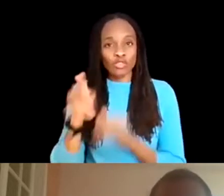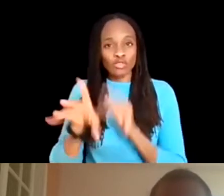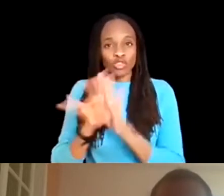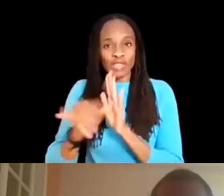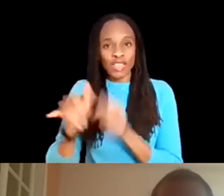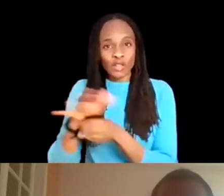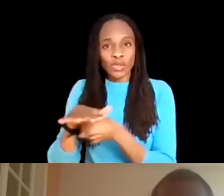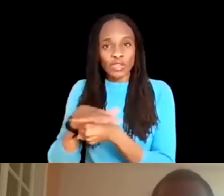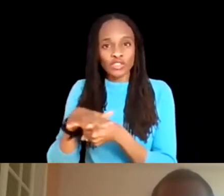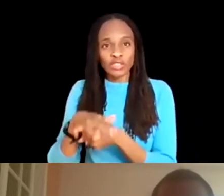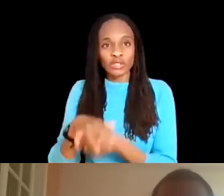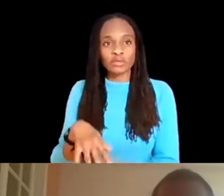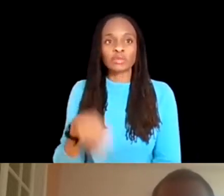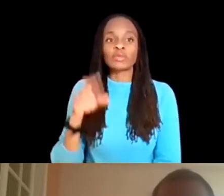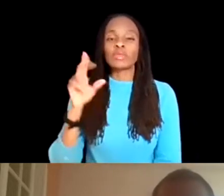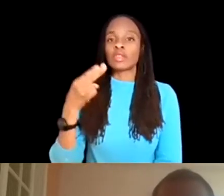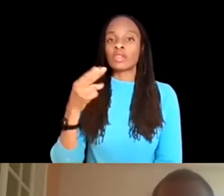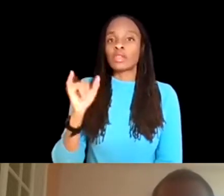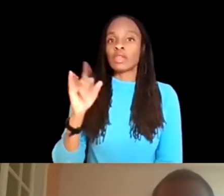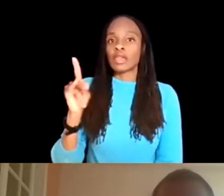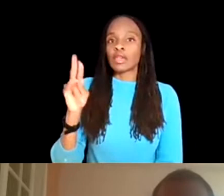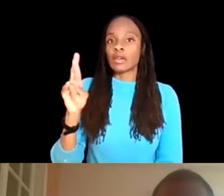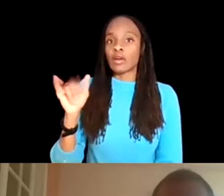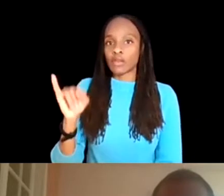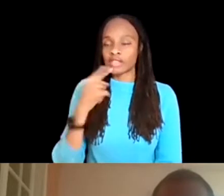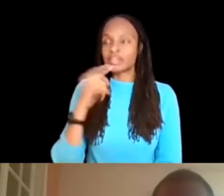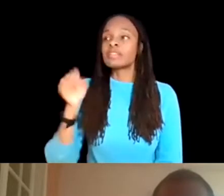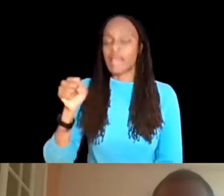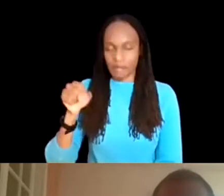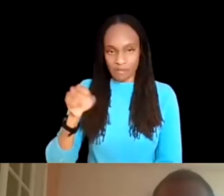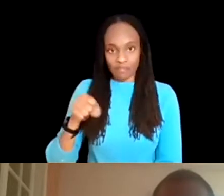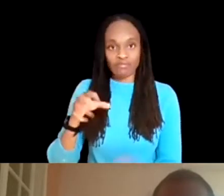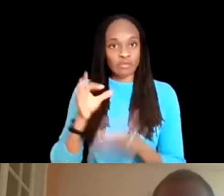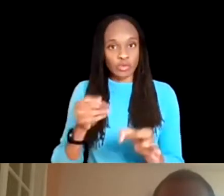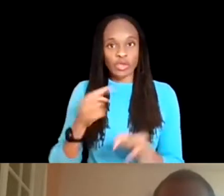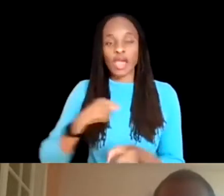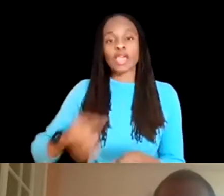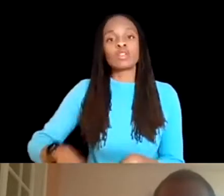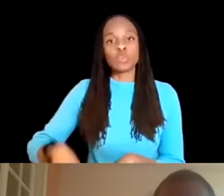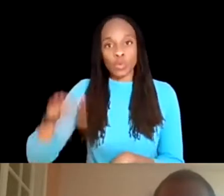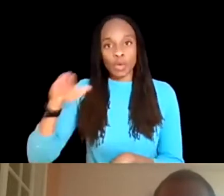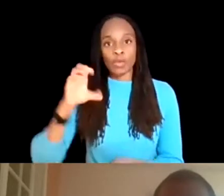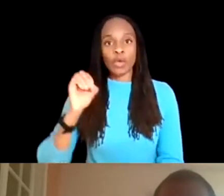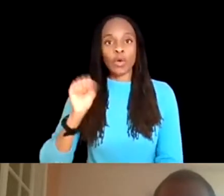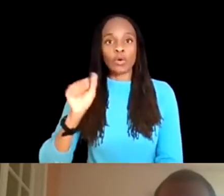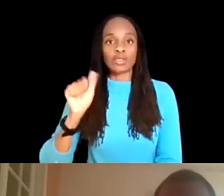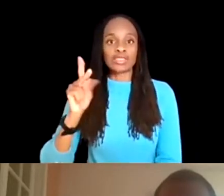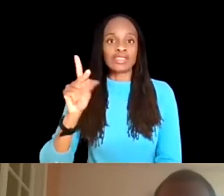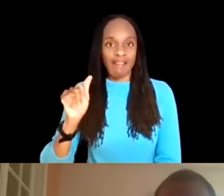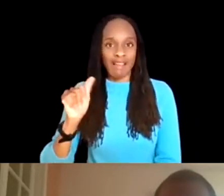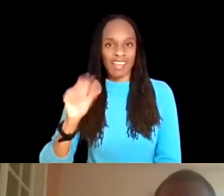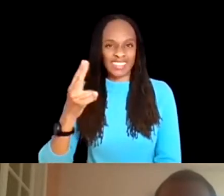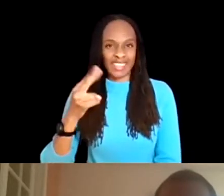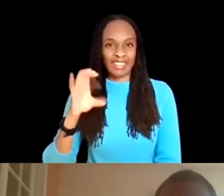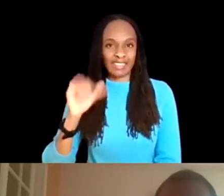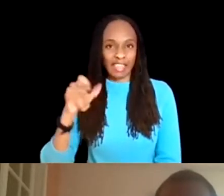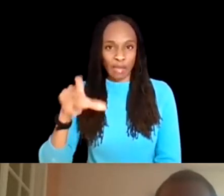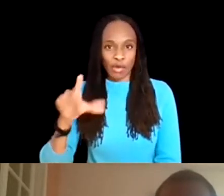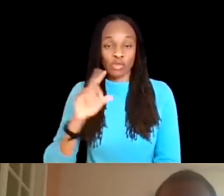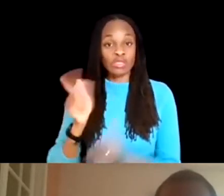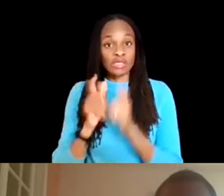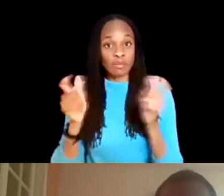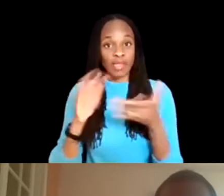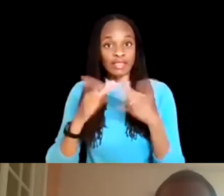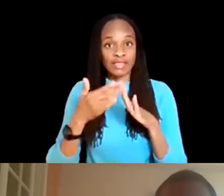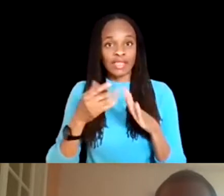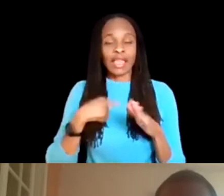Absolutely. I grew up in Osaka, which is a second capital, and it's a pretty big city. But then I moved to America